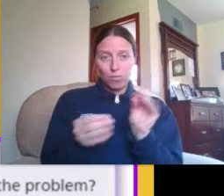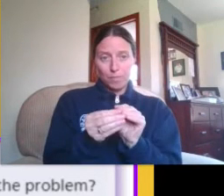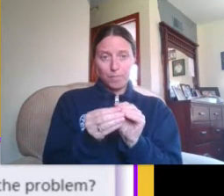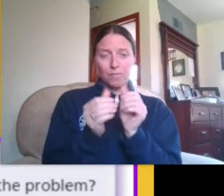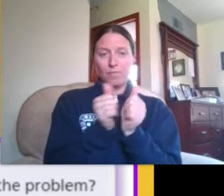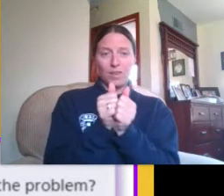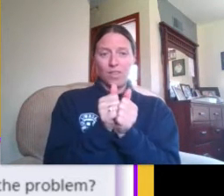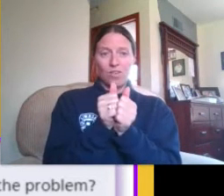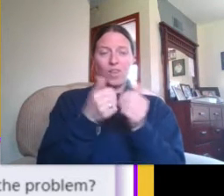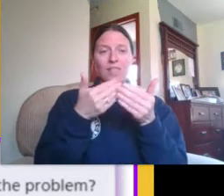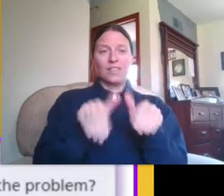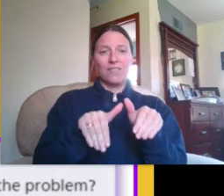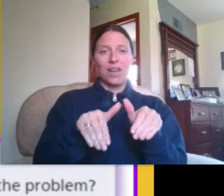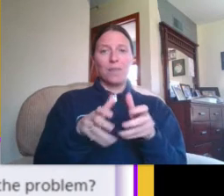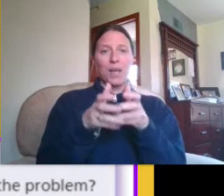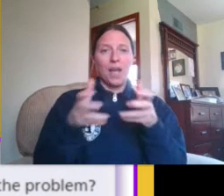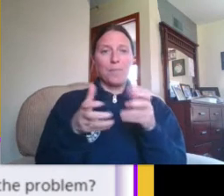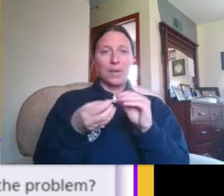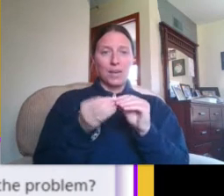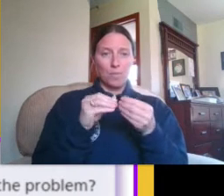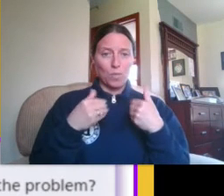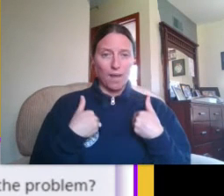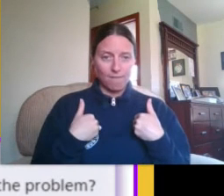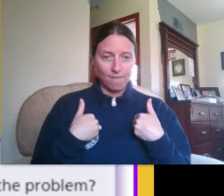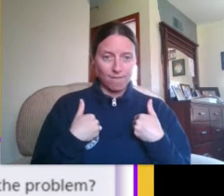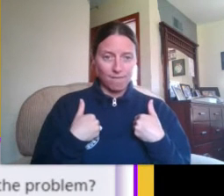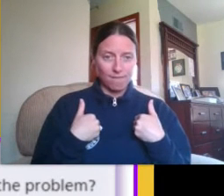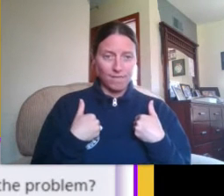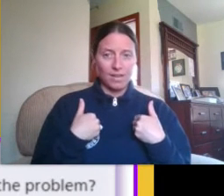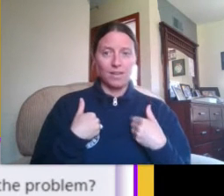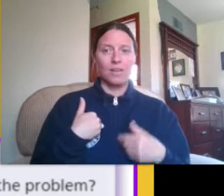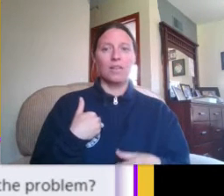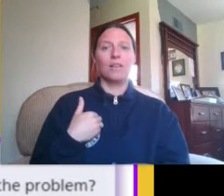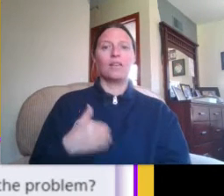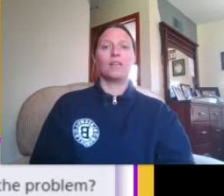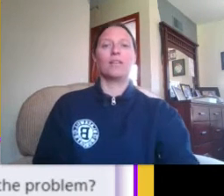data points divided by how many numbers are in the group.